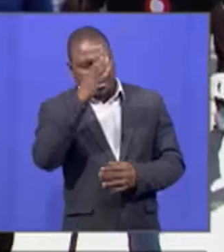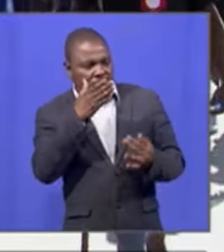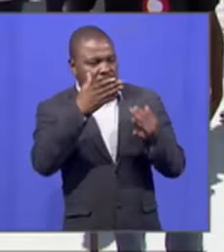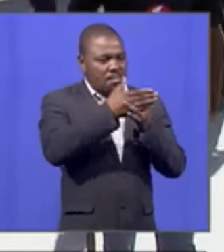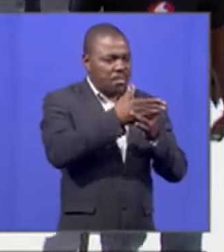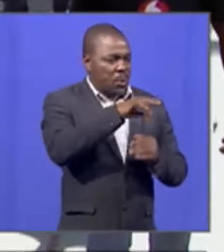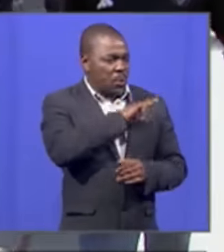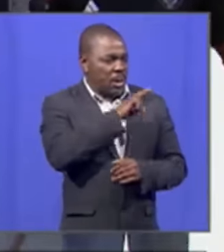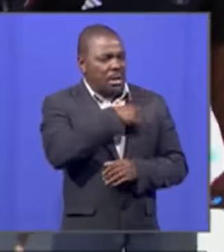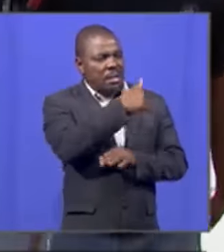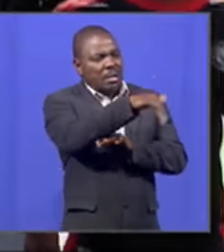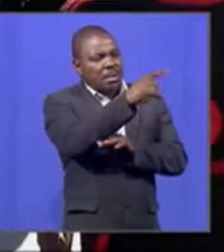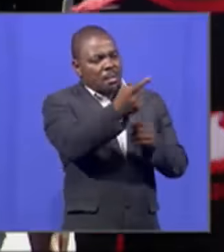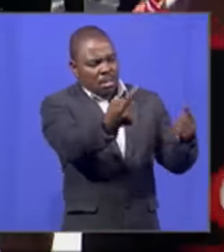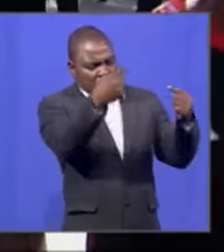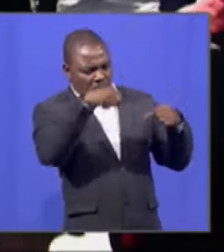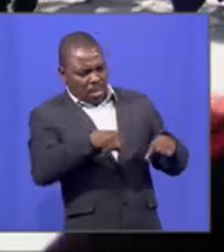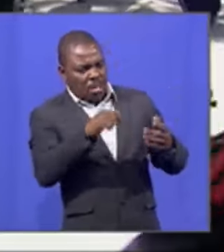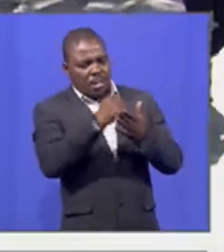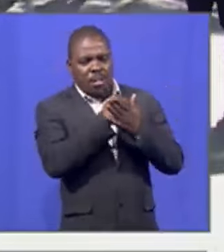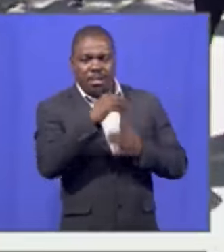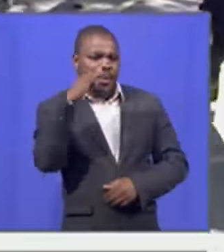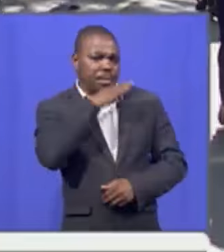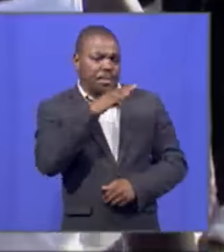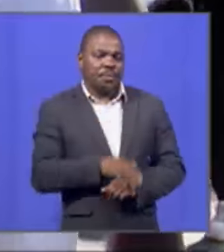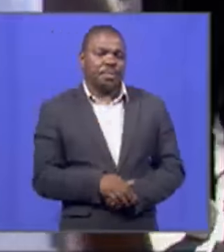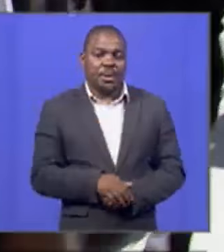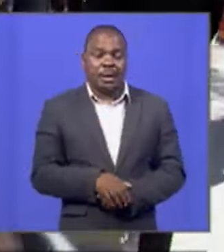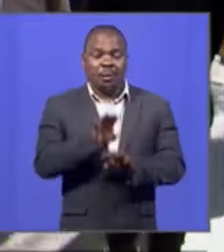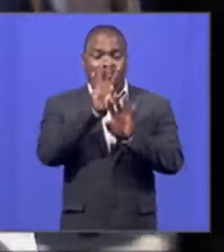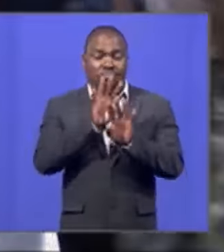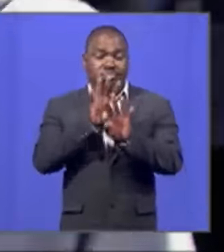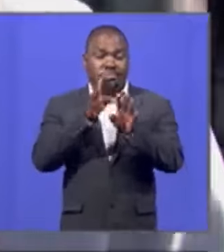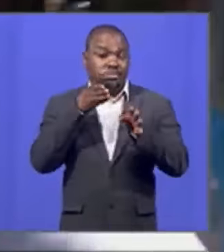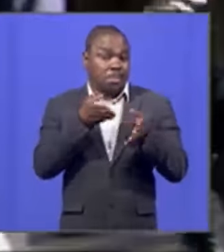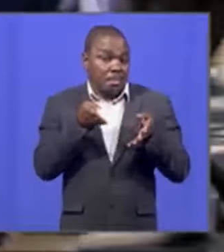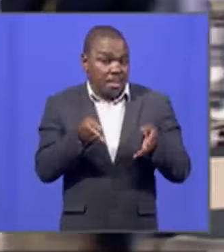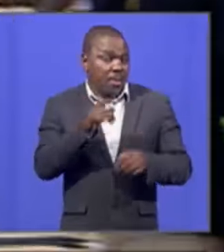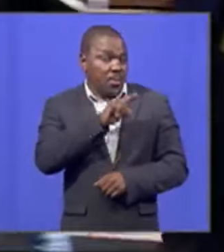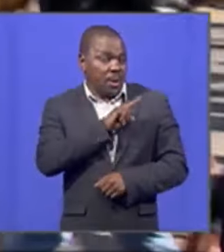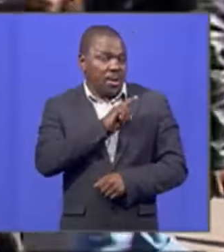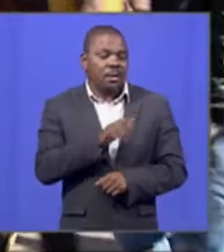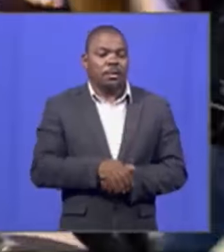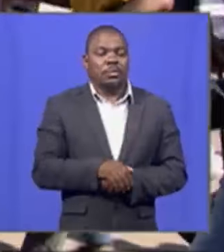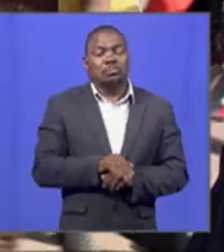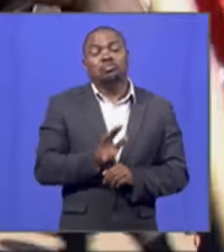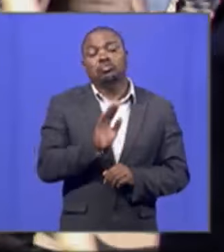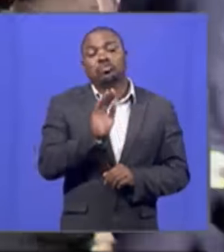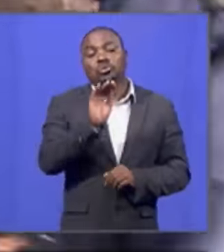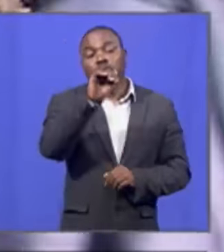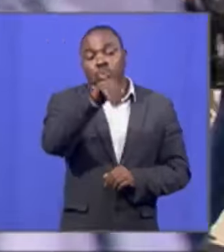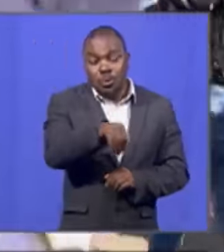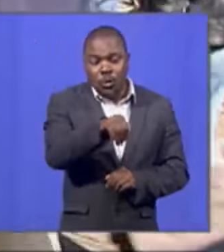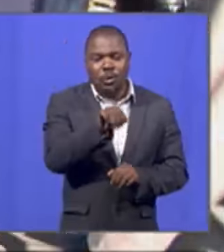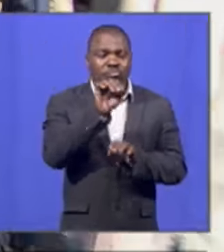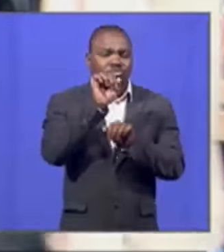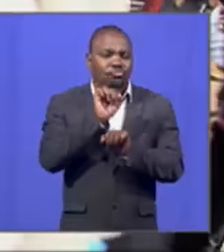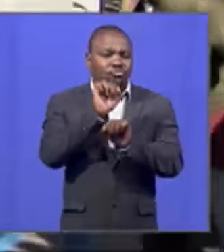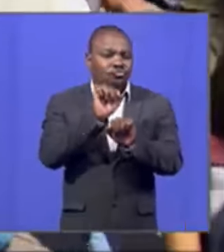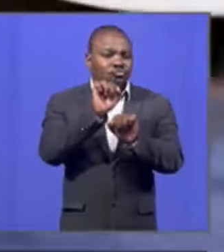šele bao ba dulago tikologong ya bona. Mogwanto wo o tla gabagareng ya ge mogwanto wo o rulagantswego go ba kgatlhanong le badudi ba dinaga di